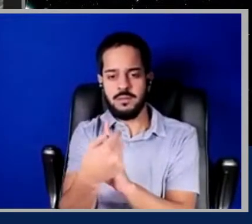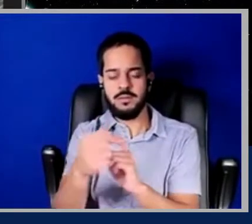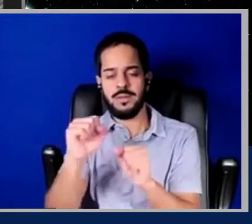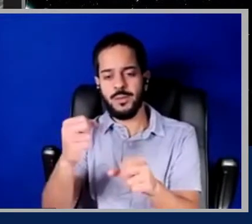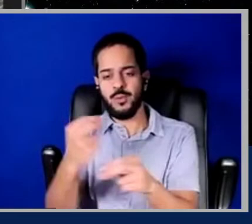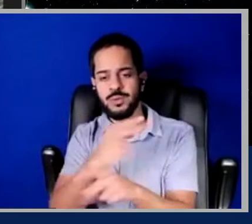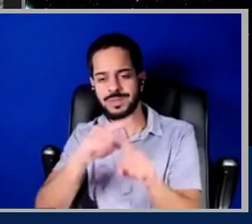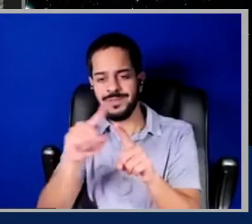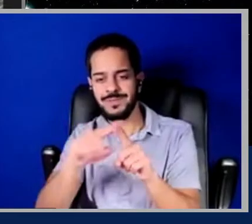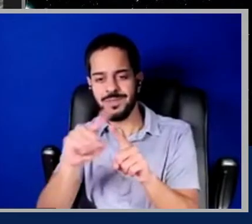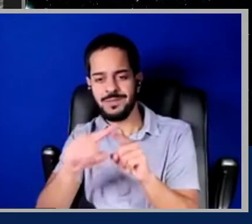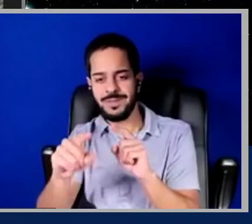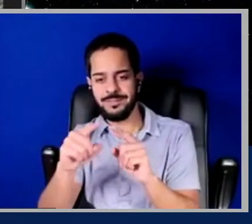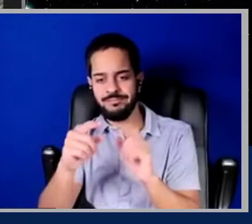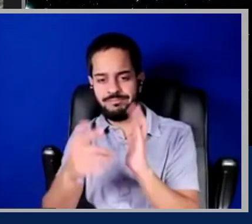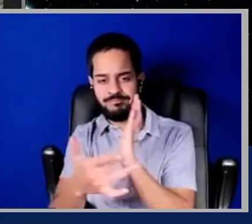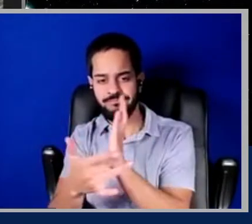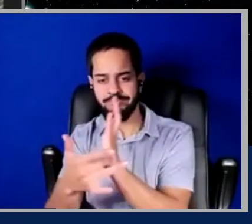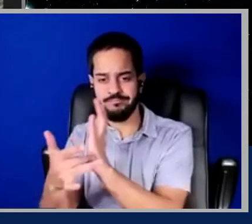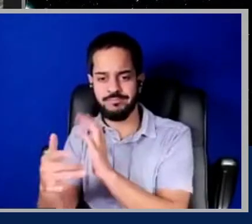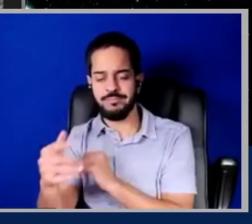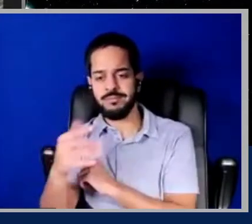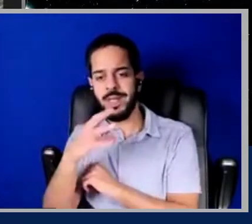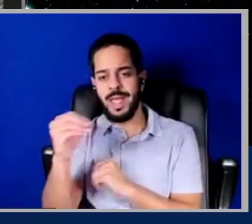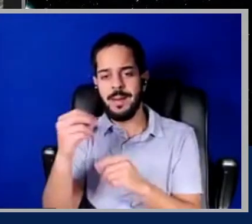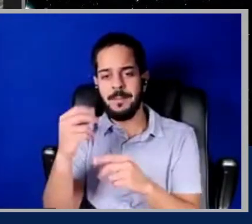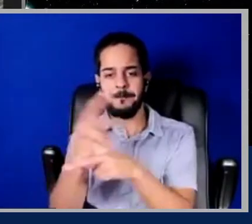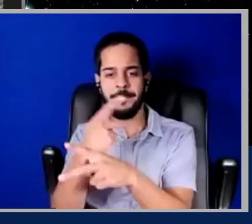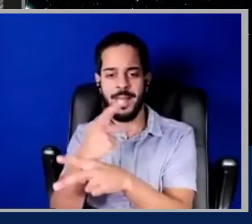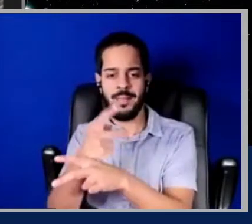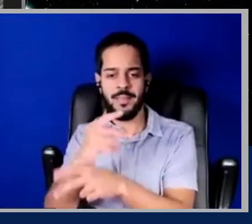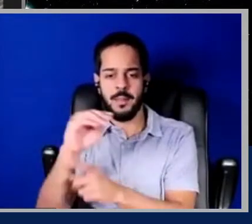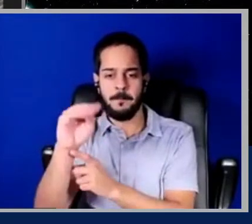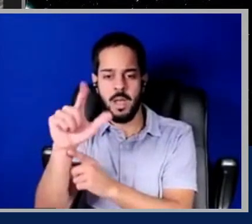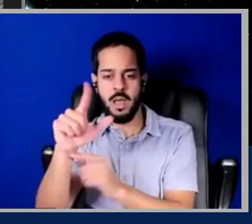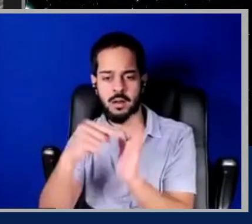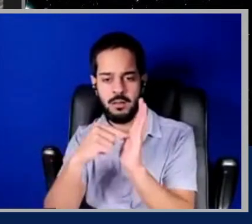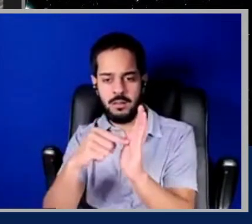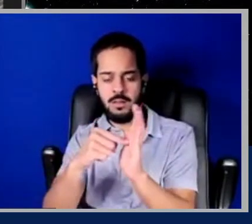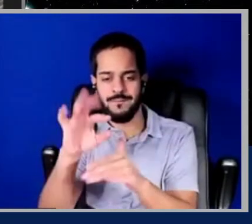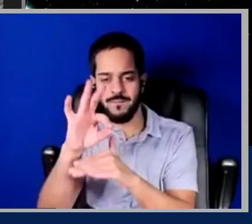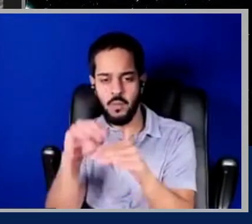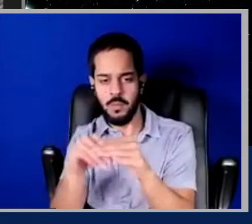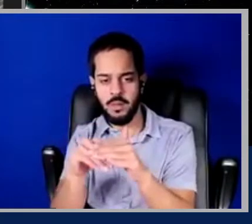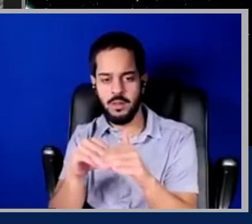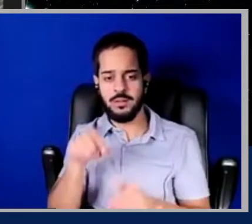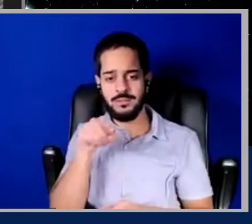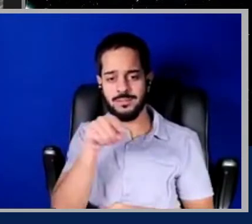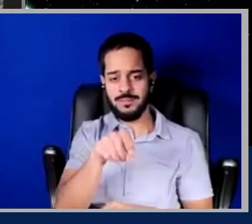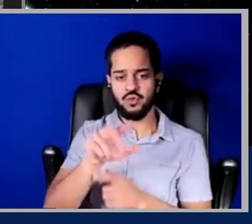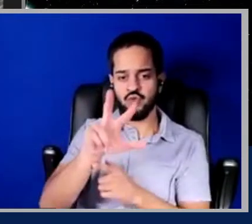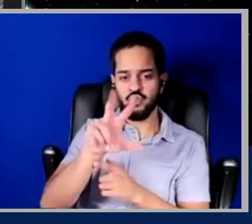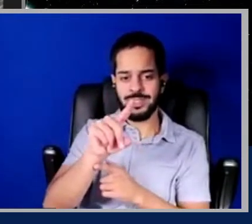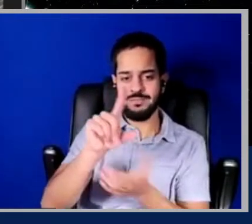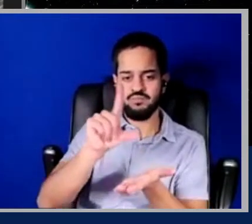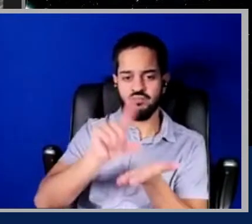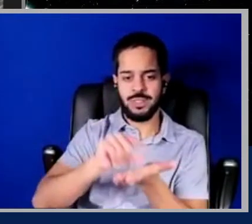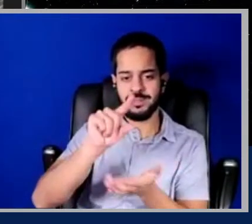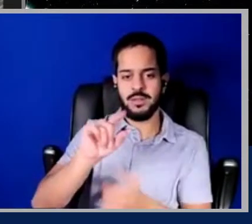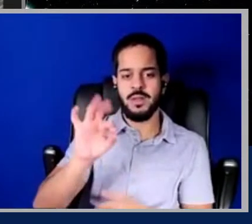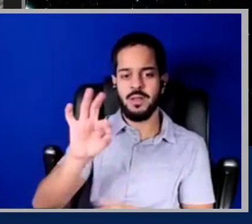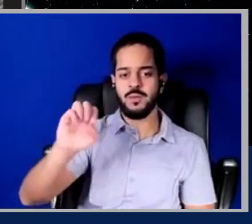in this case, and then also mathematical models. So what we're looking at here is a 3D print of one supernova remnant called